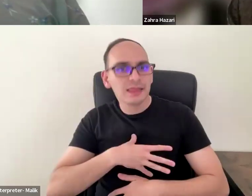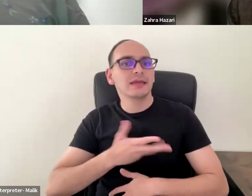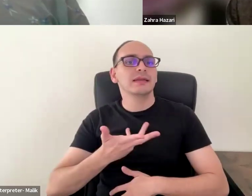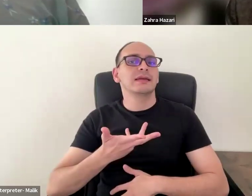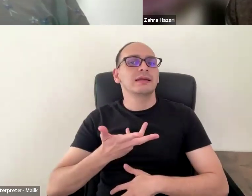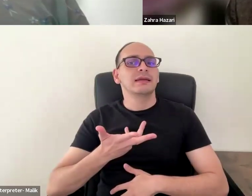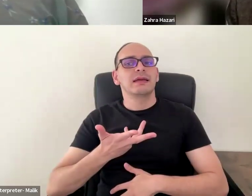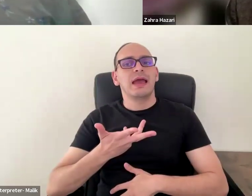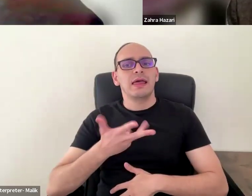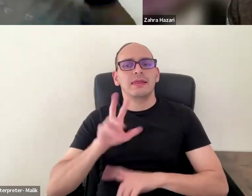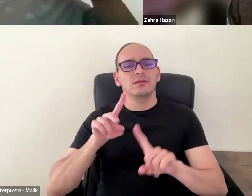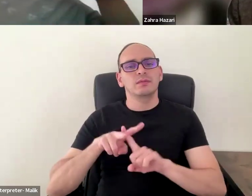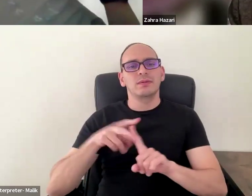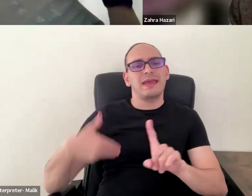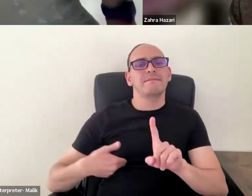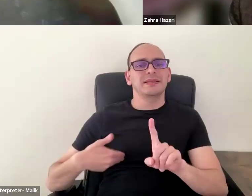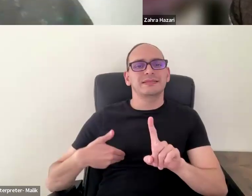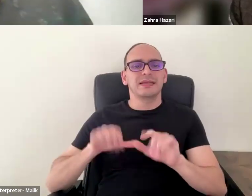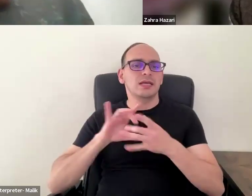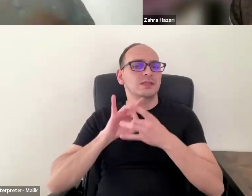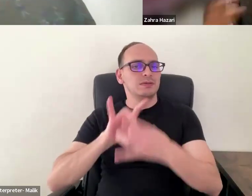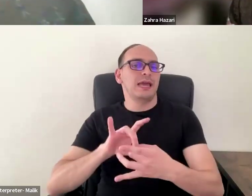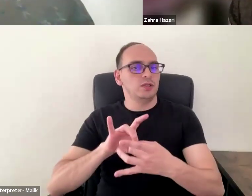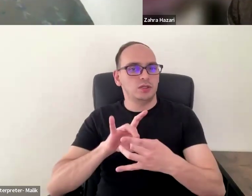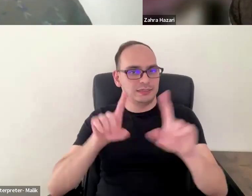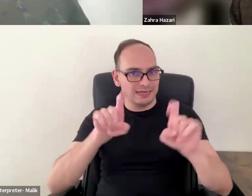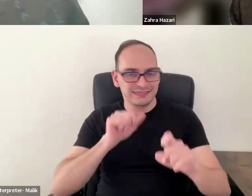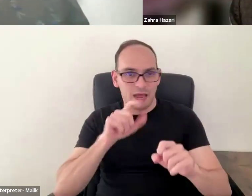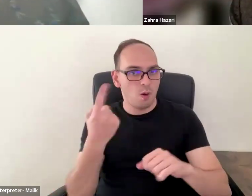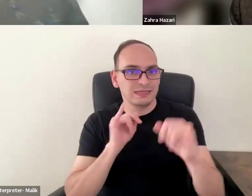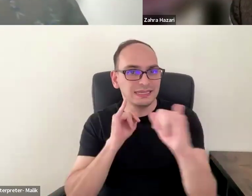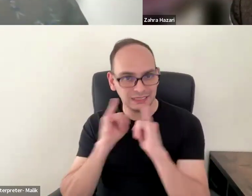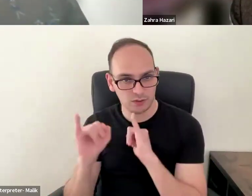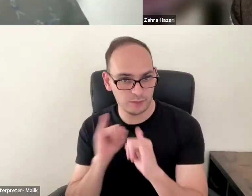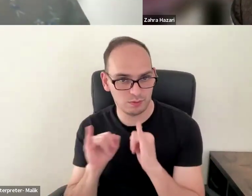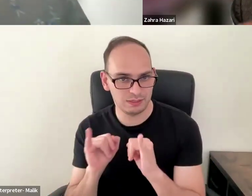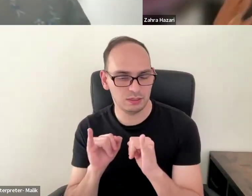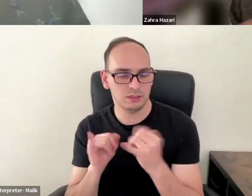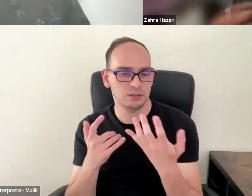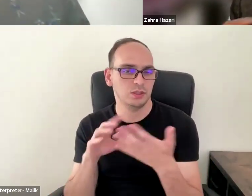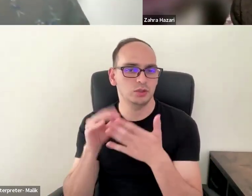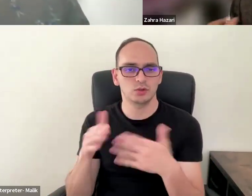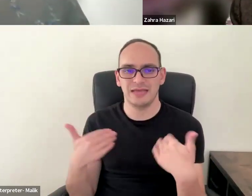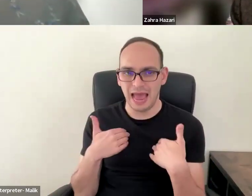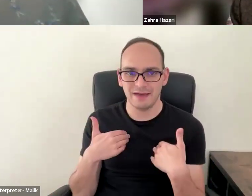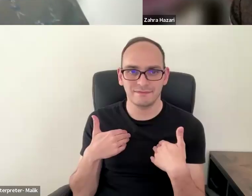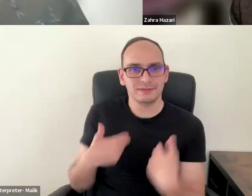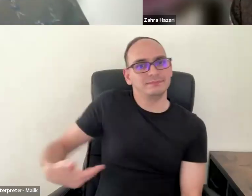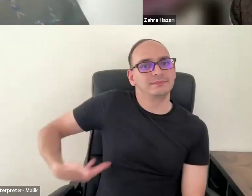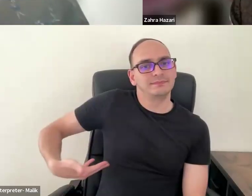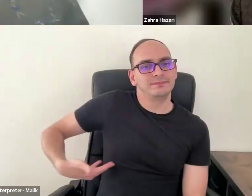and they've done it with implicit association tests, right? Not just like interviewing students, where students have these